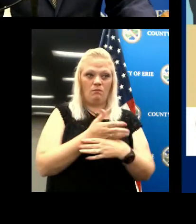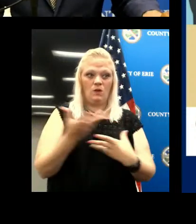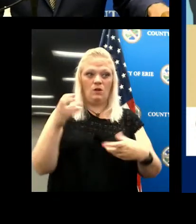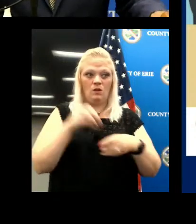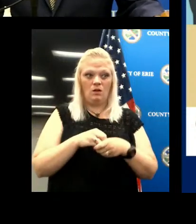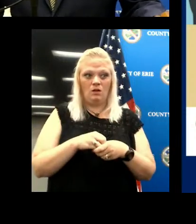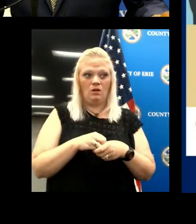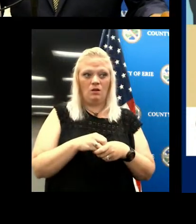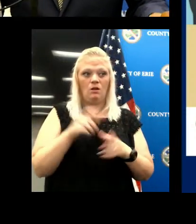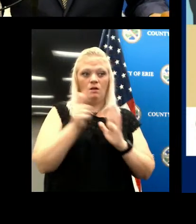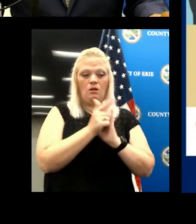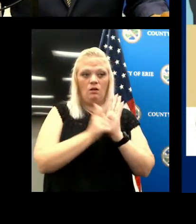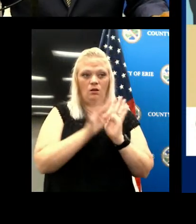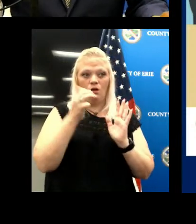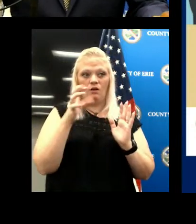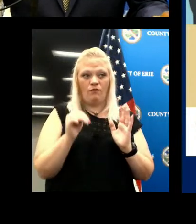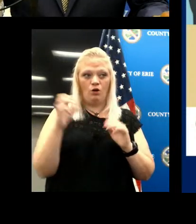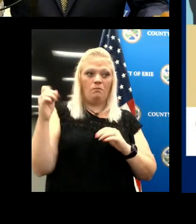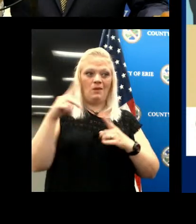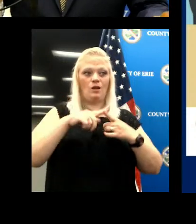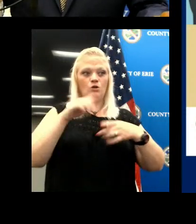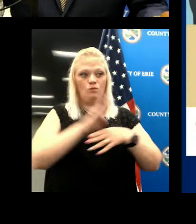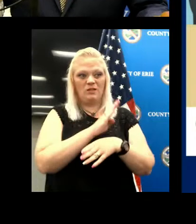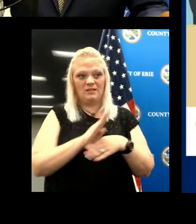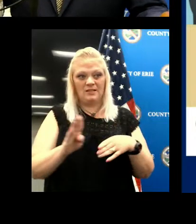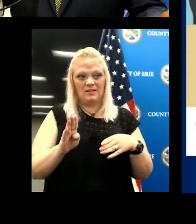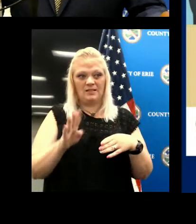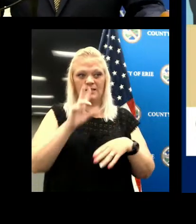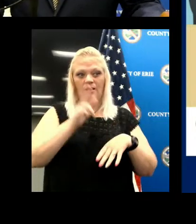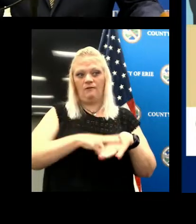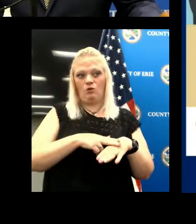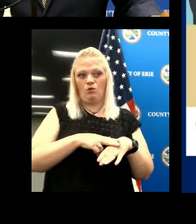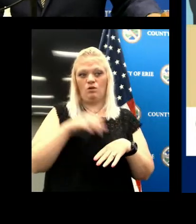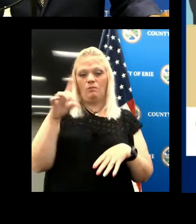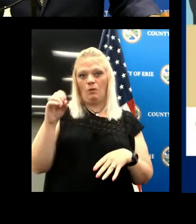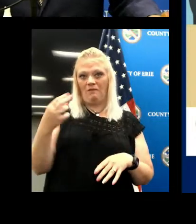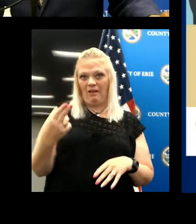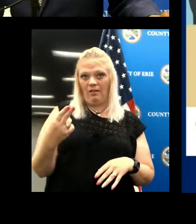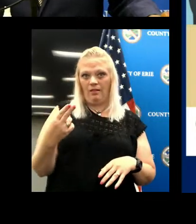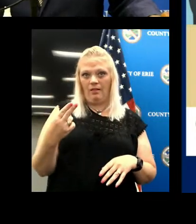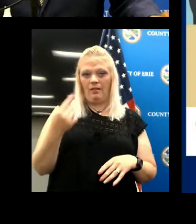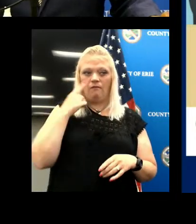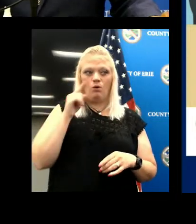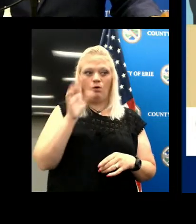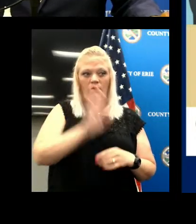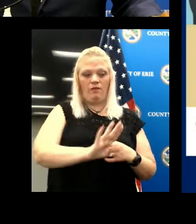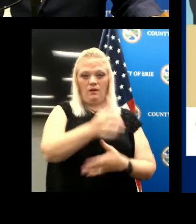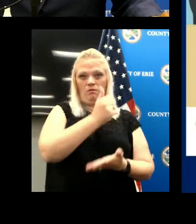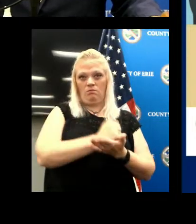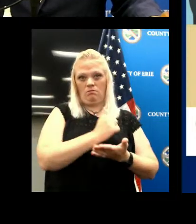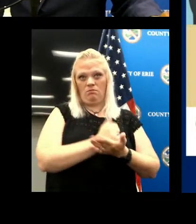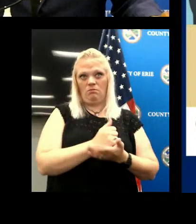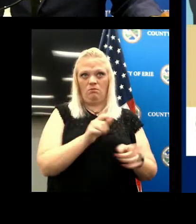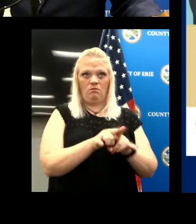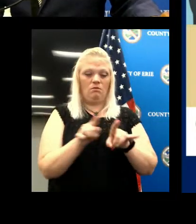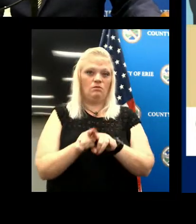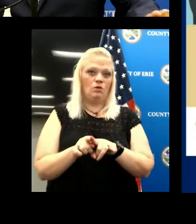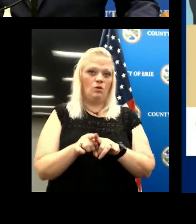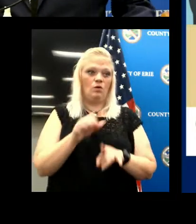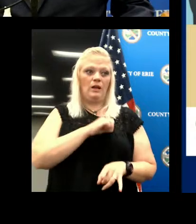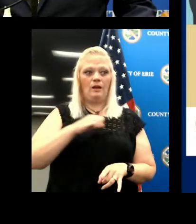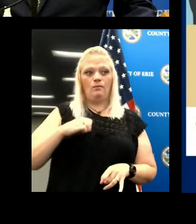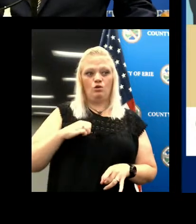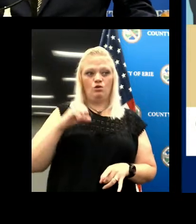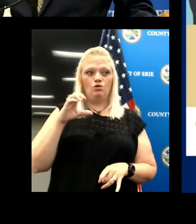the Capola Law Firm, Back to Business, and of course the Erie County Department of Health for their assistance in this, as well as the Amherst Chamber